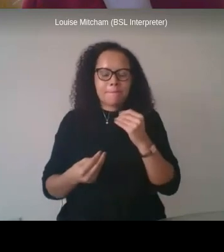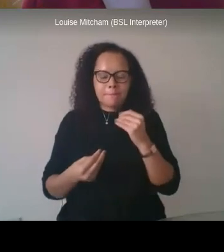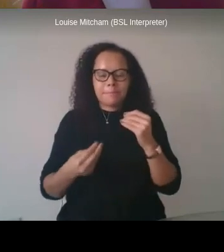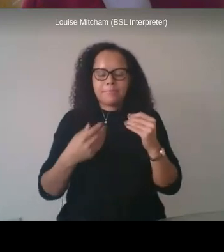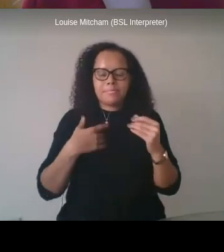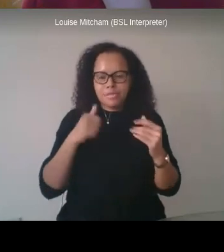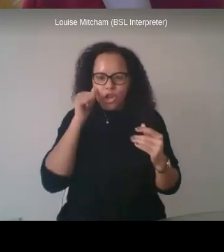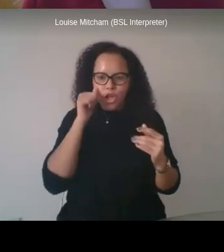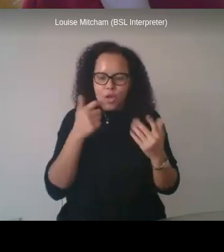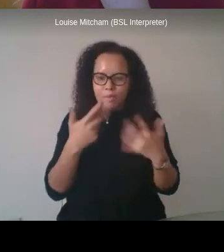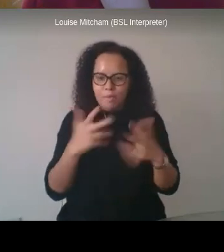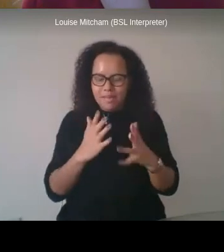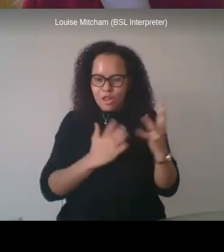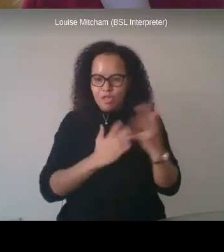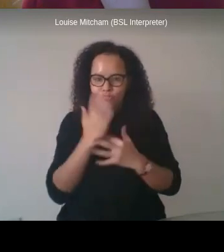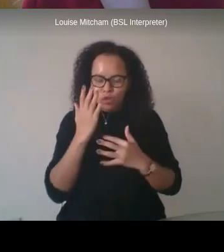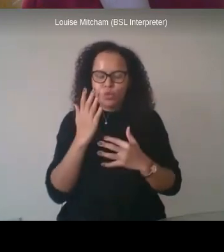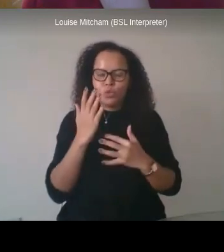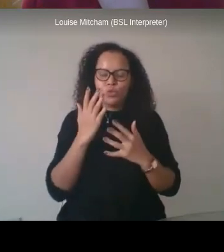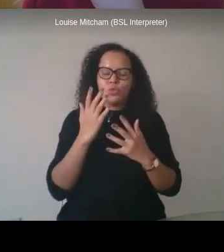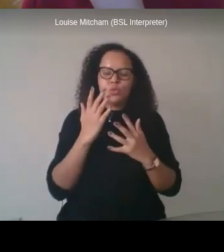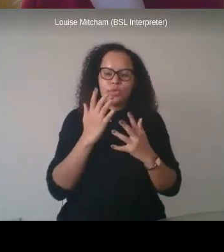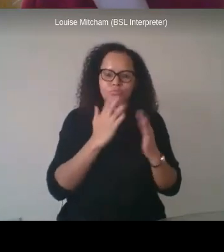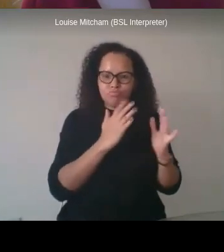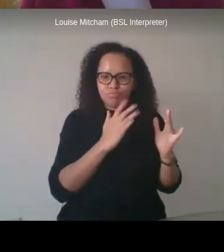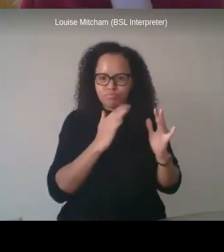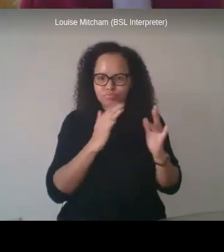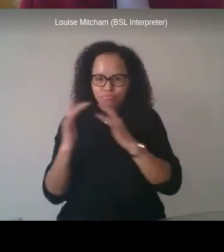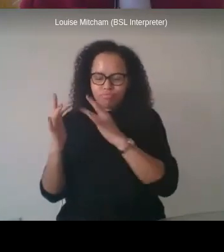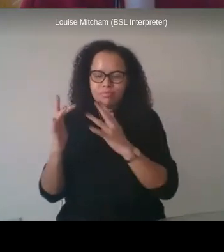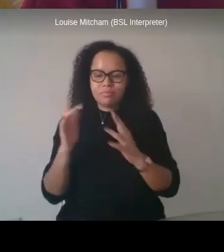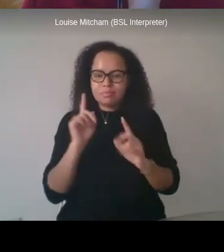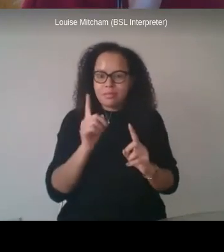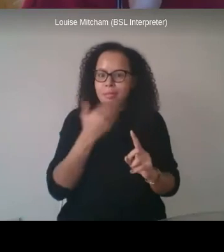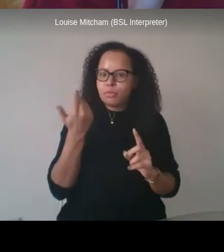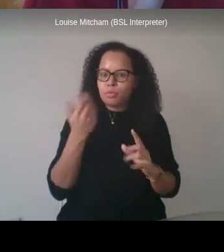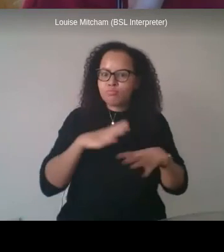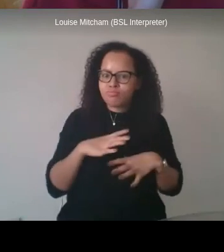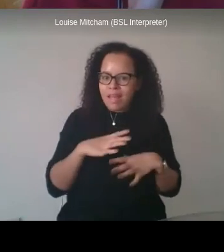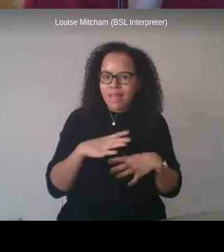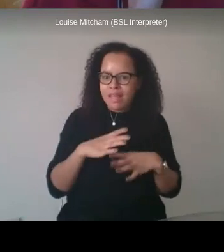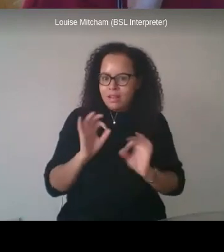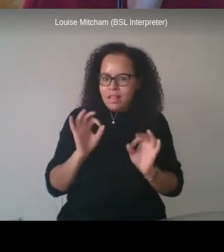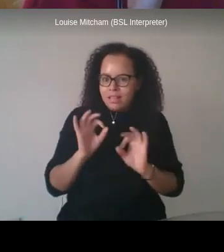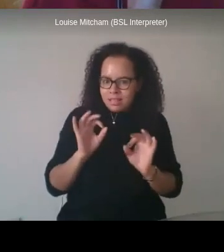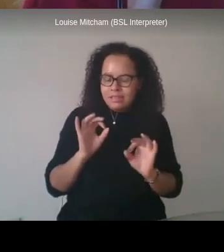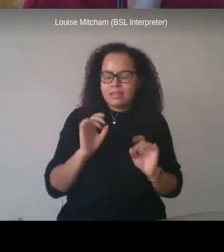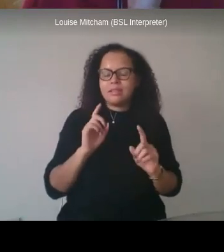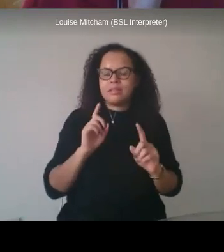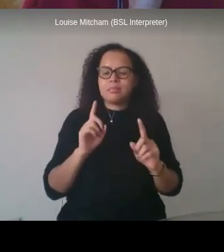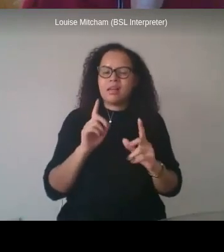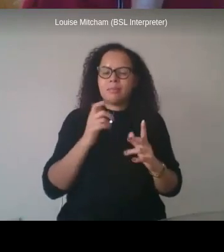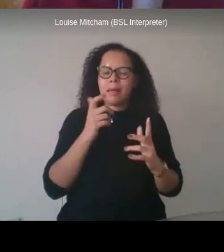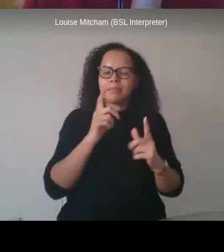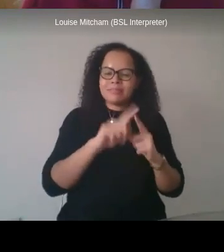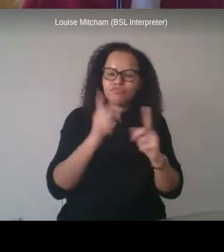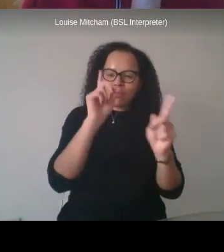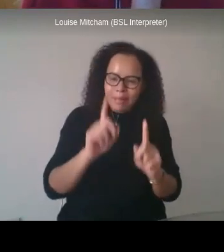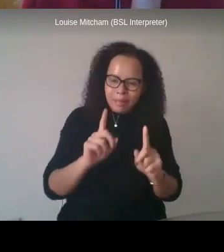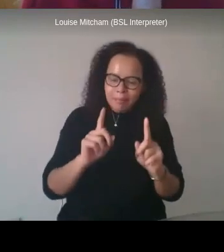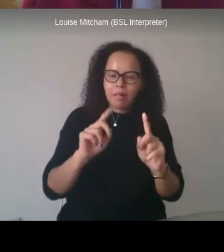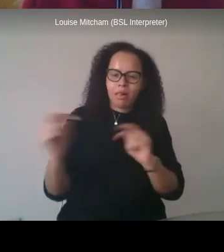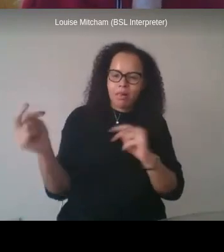through pretty much that session without any break, just breaking the look and feel, but maybe not an actual break for the audience member.